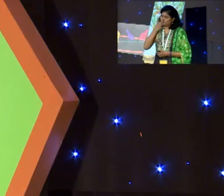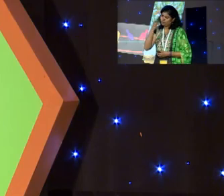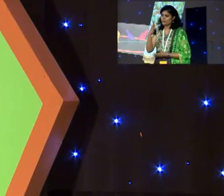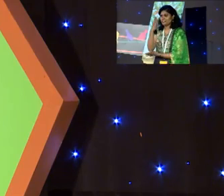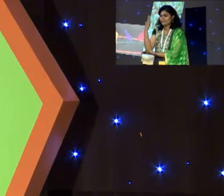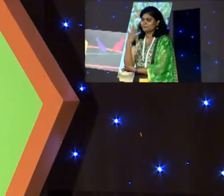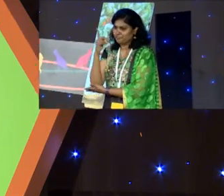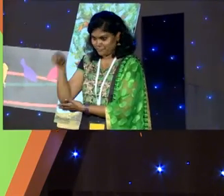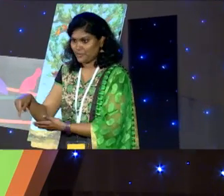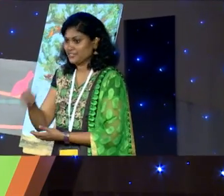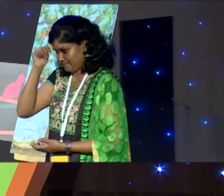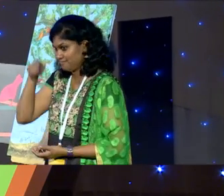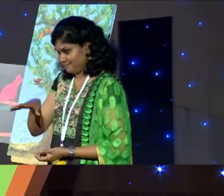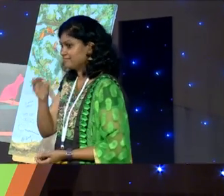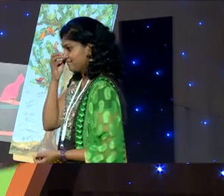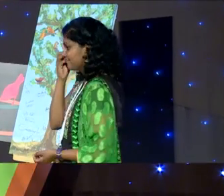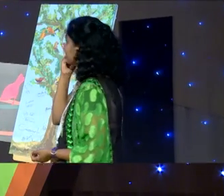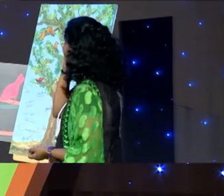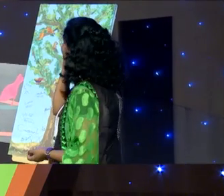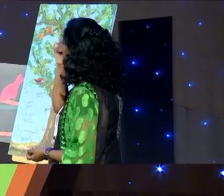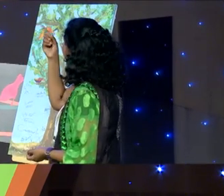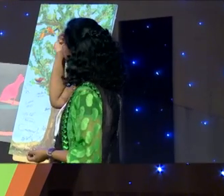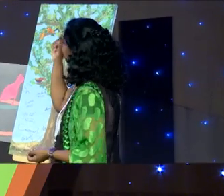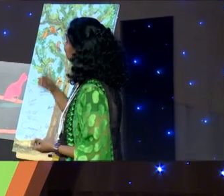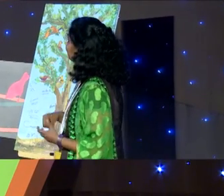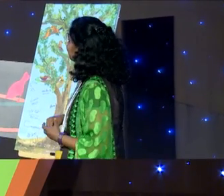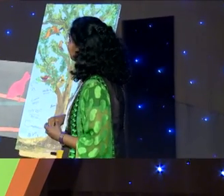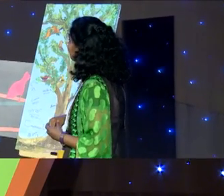like a delta. Yeah, exactly. It's like completely underwater.